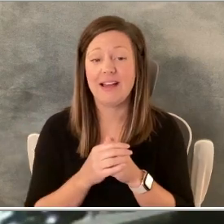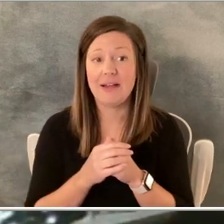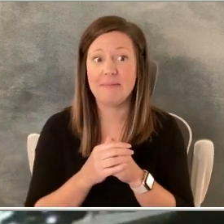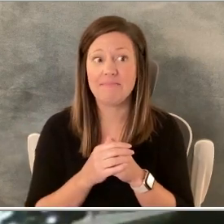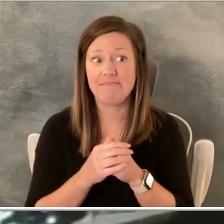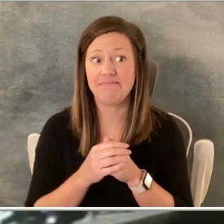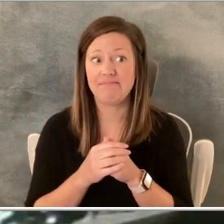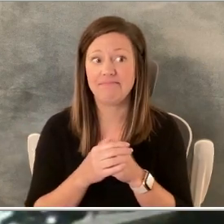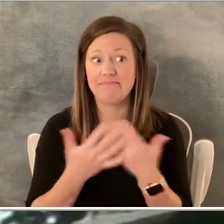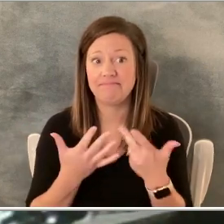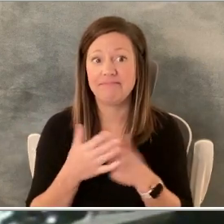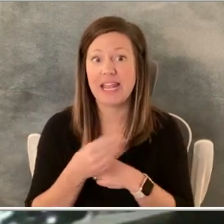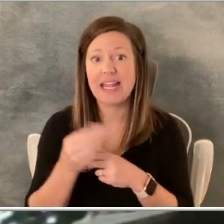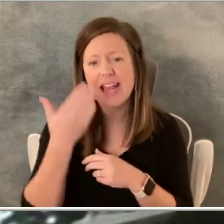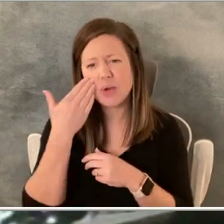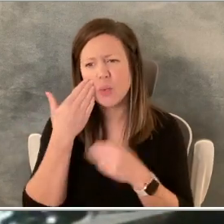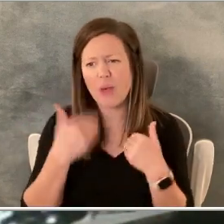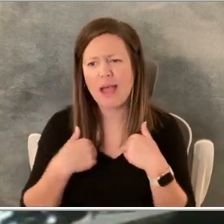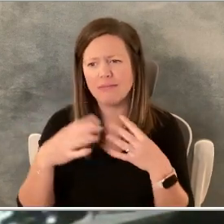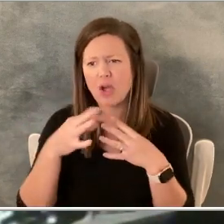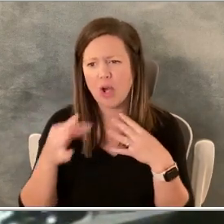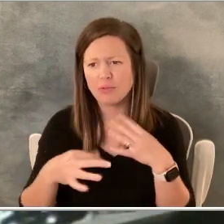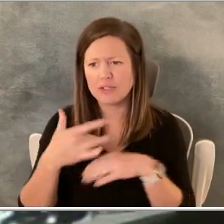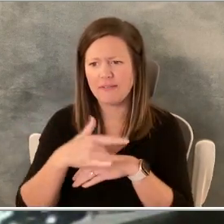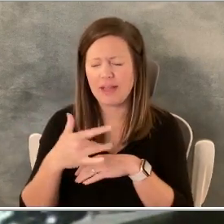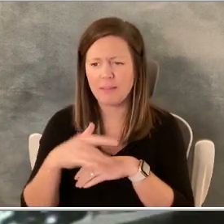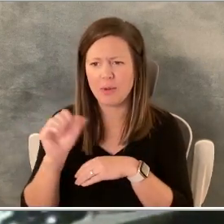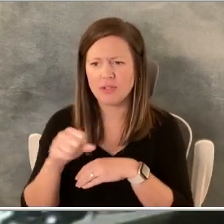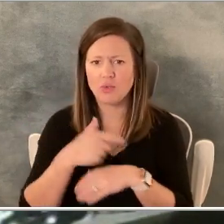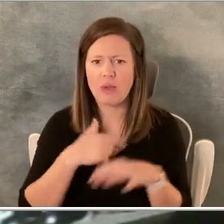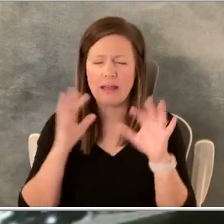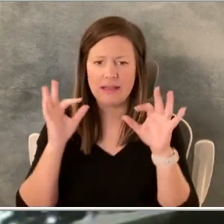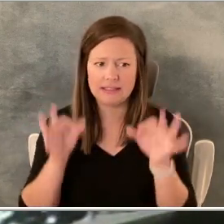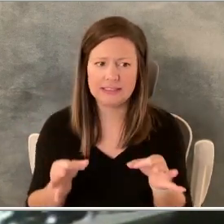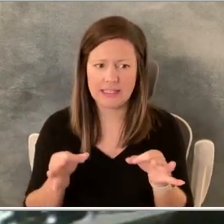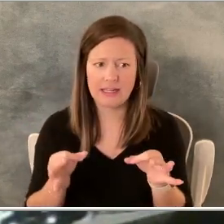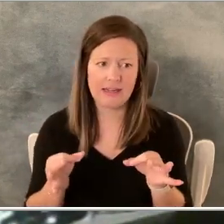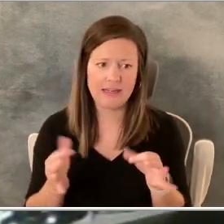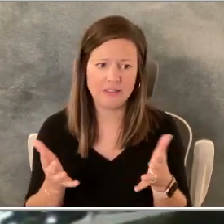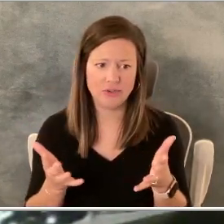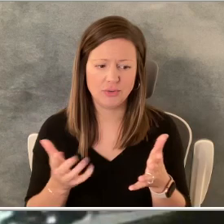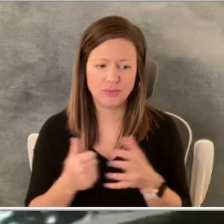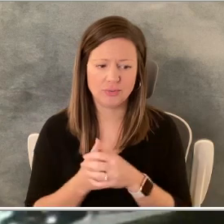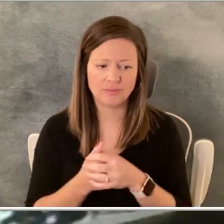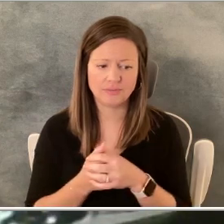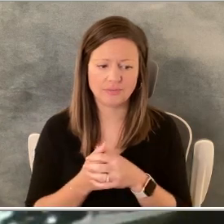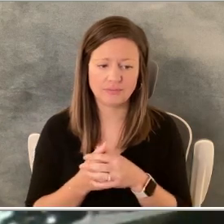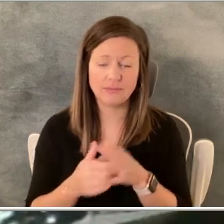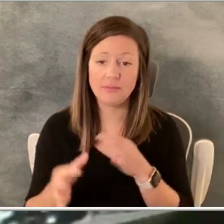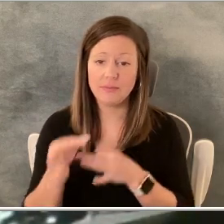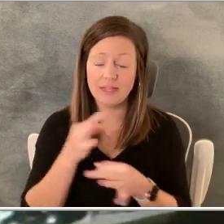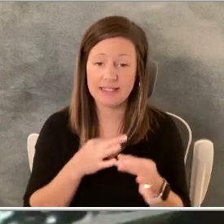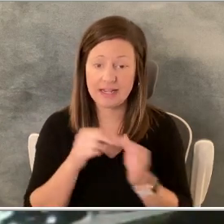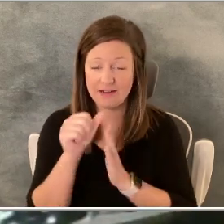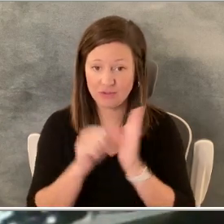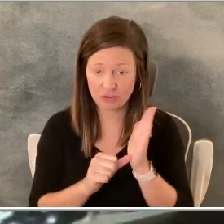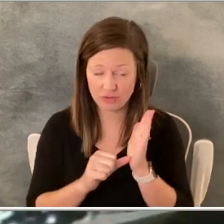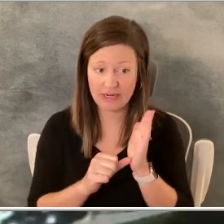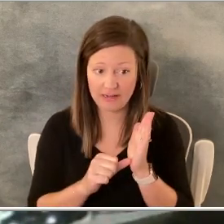were, options available. So I decided to, instead of going for surgery at that